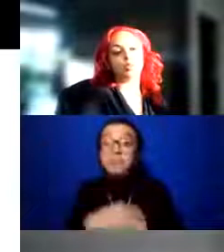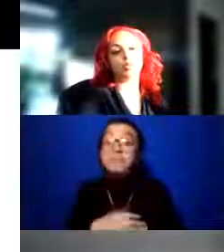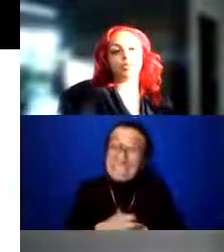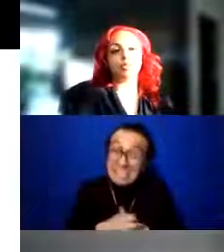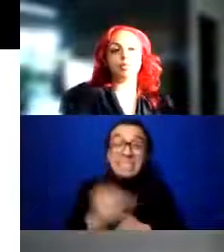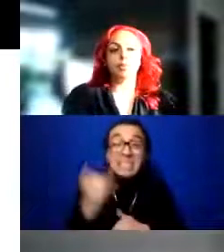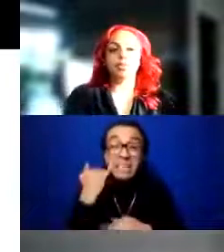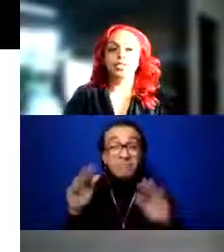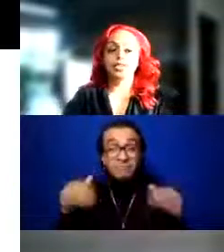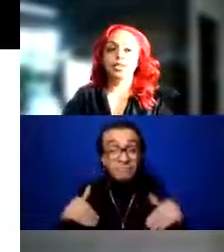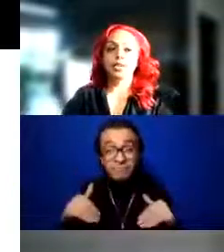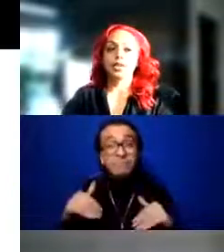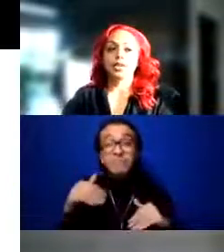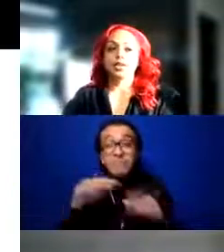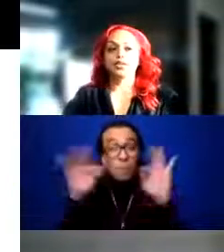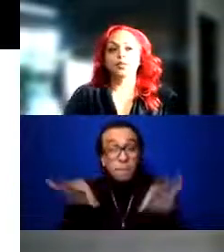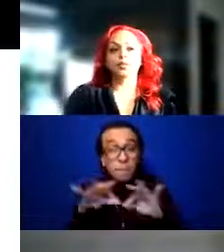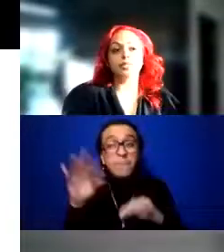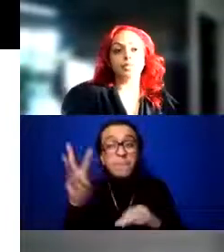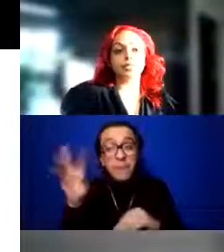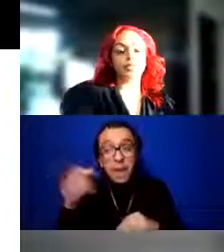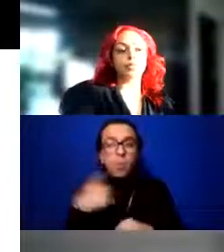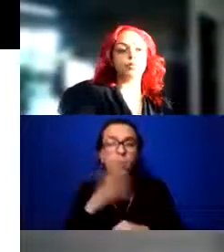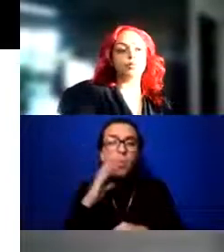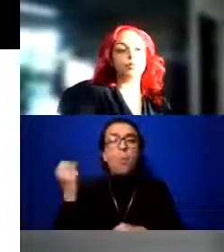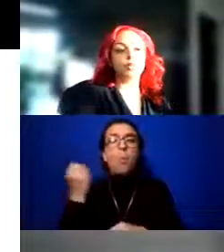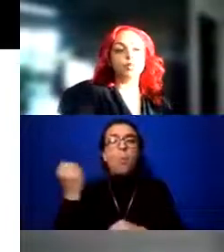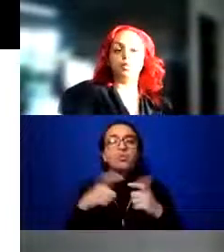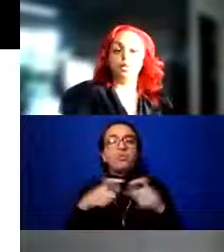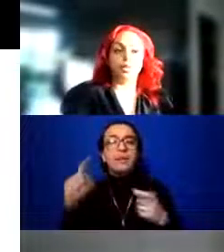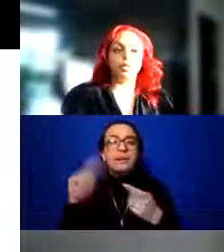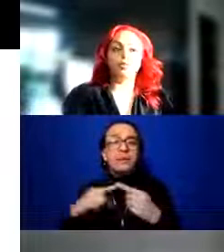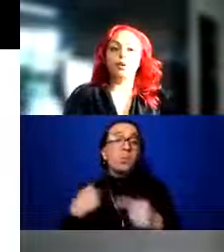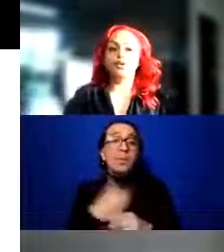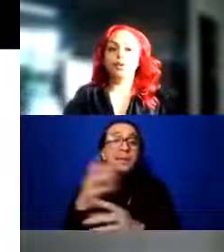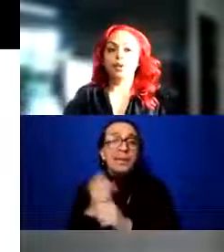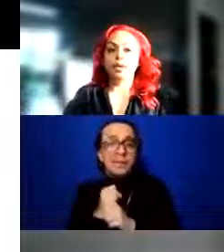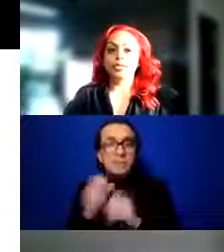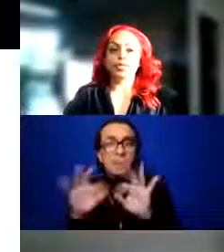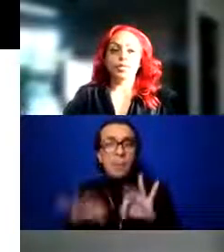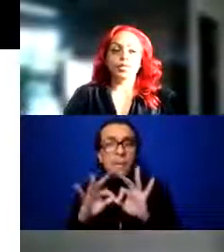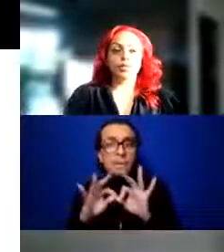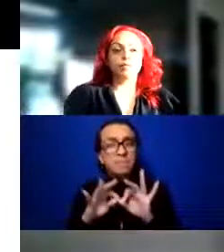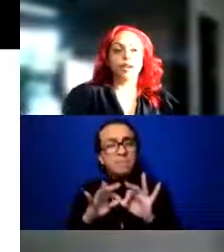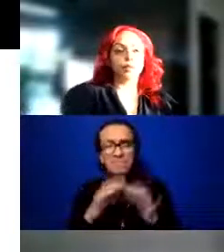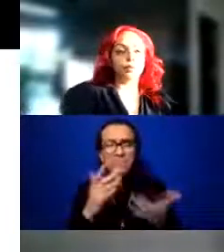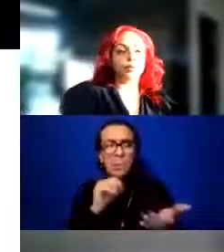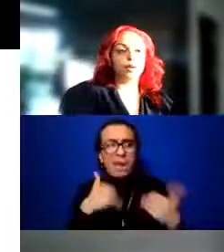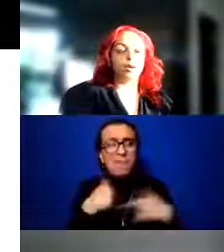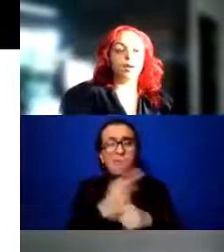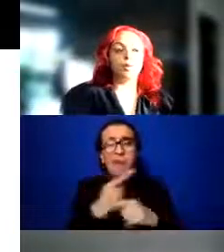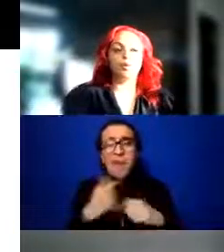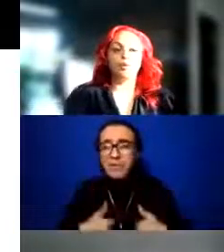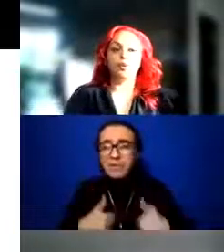on the monthly stipend check until we receive it. So again, if we don't have the correct address on